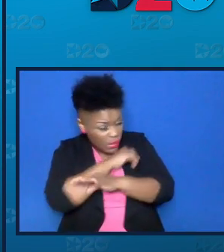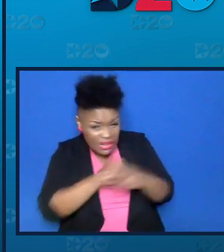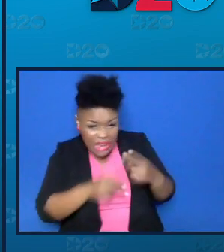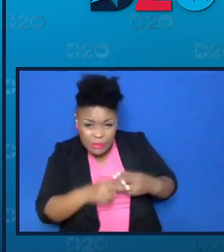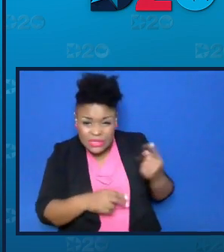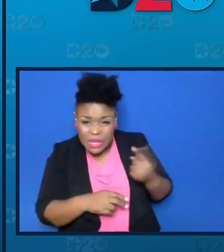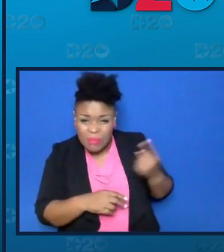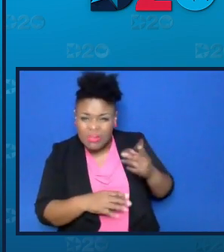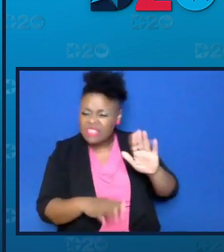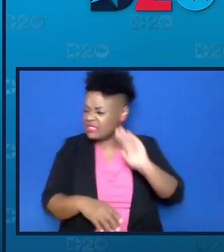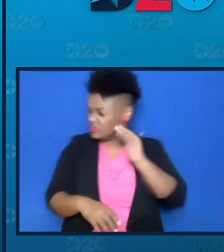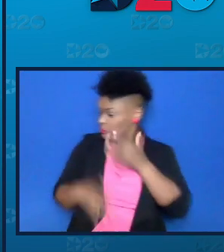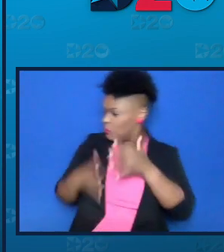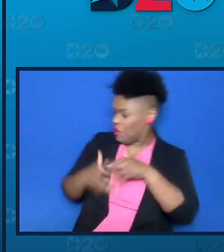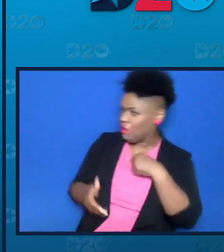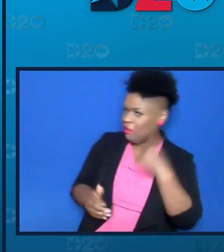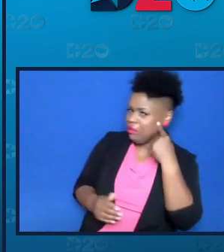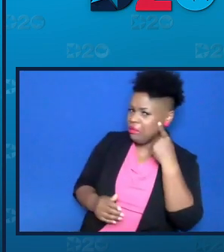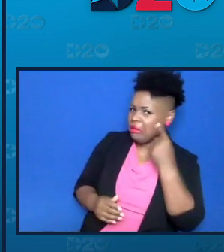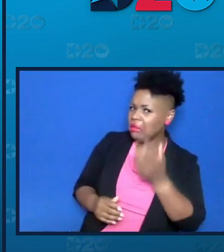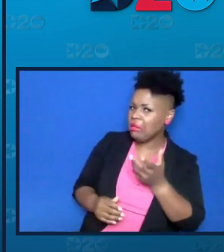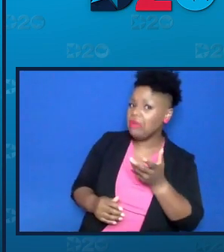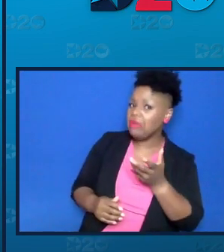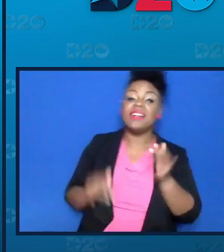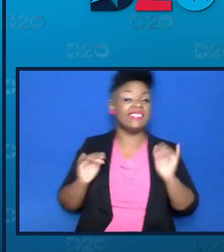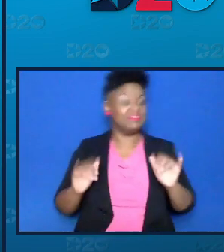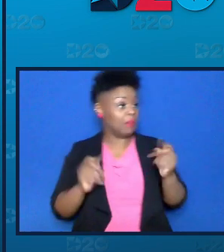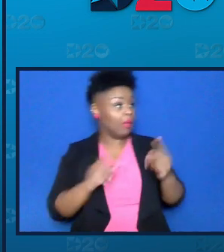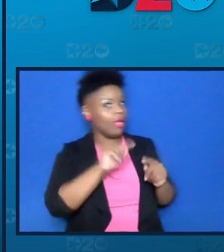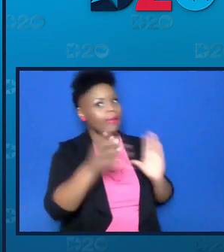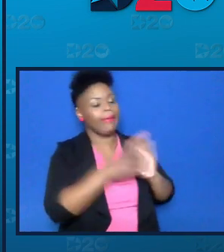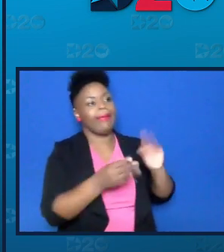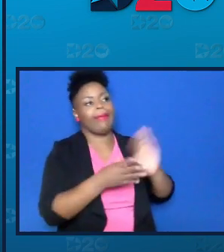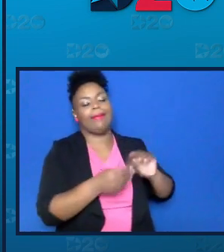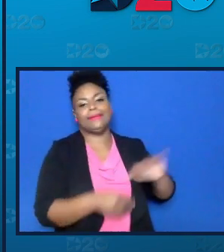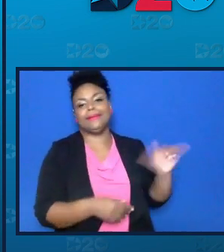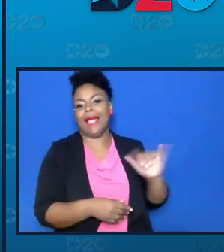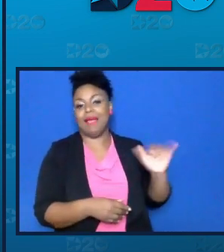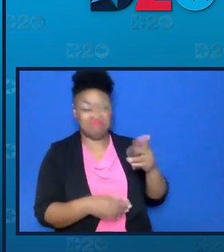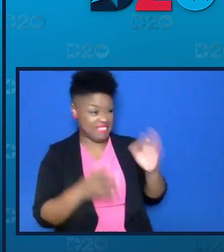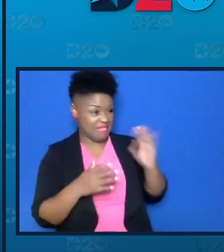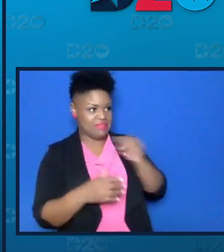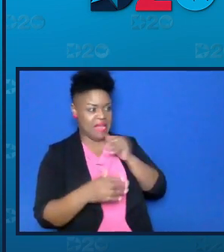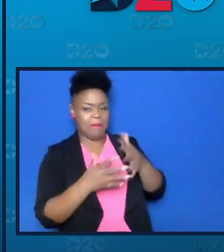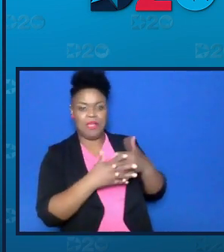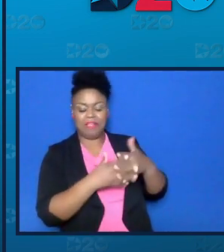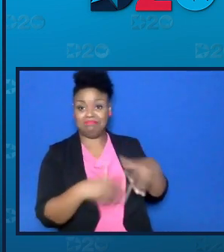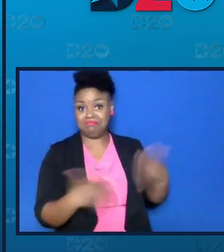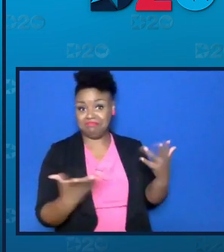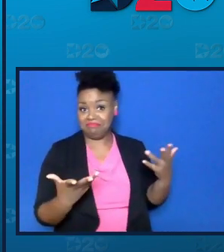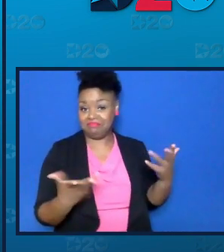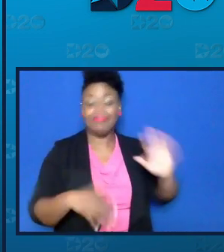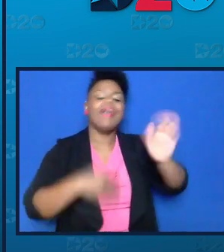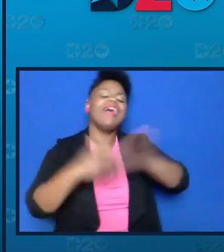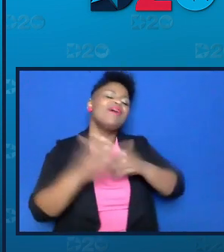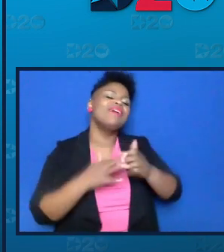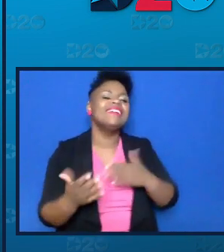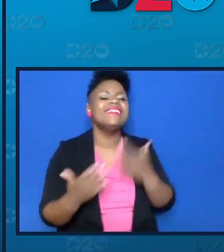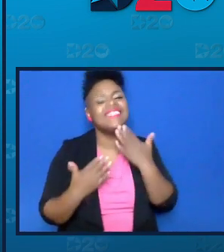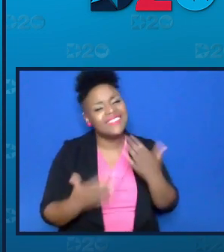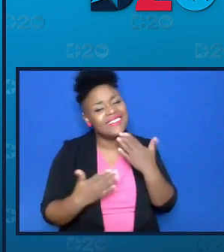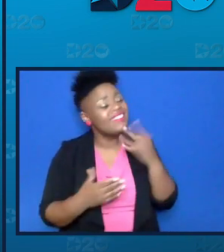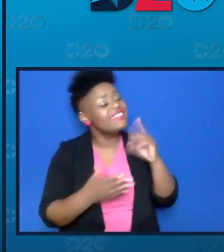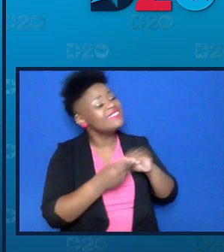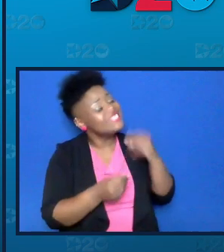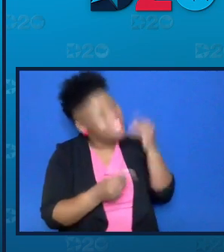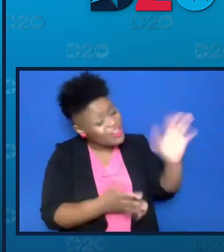saying. Strongly. Well, thank you, Andrew. And please give my regards to the gang. I